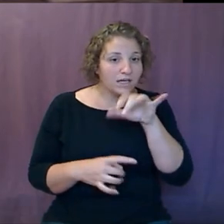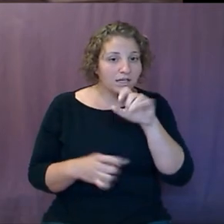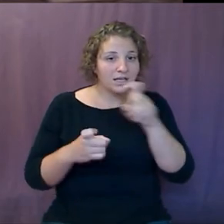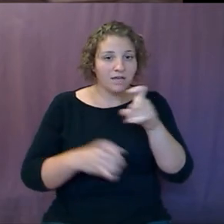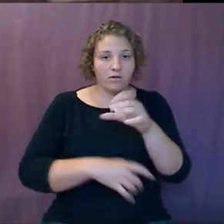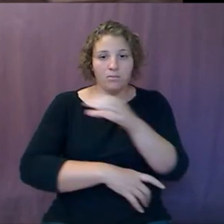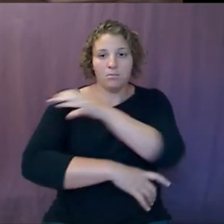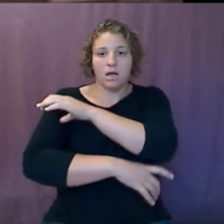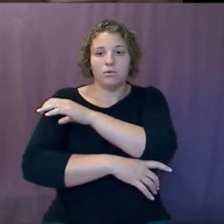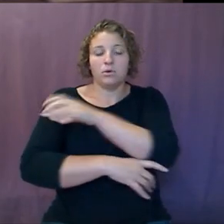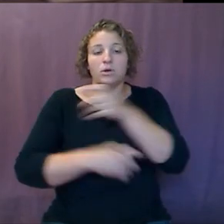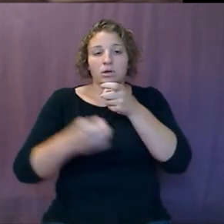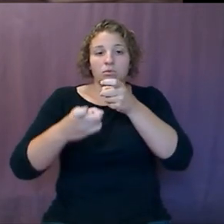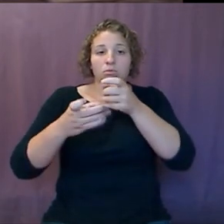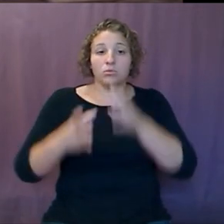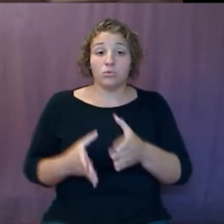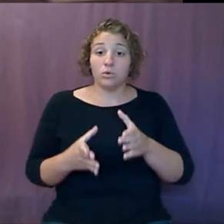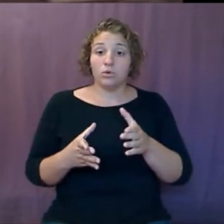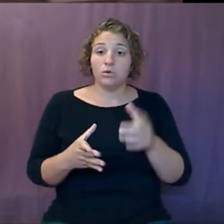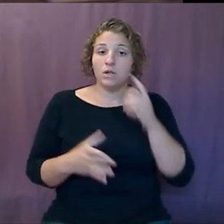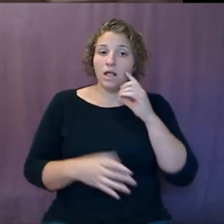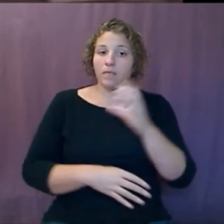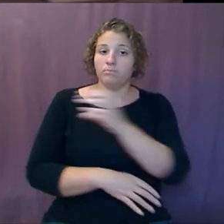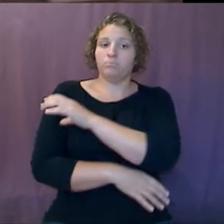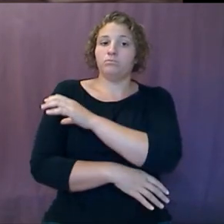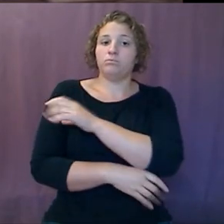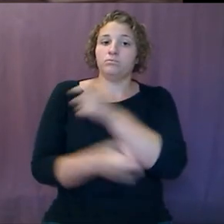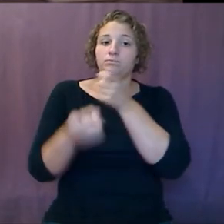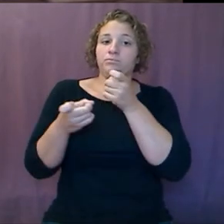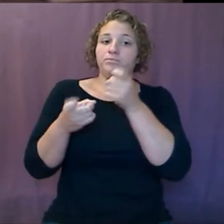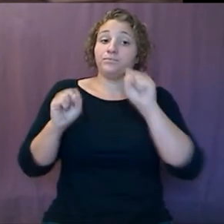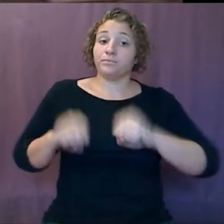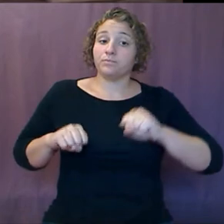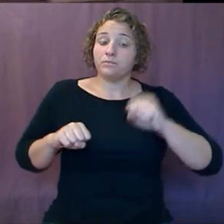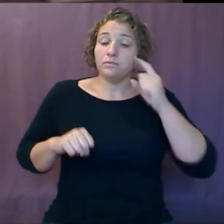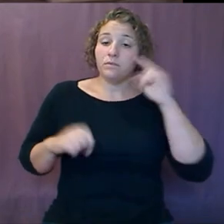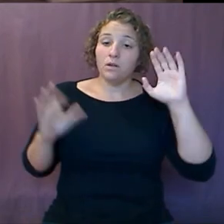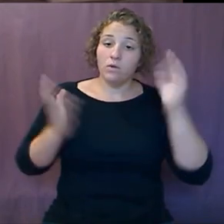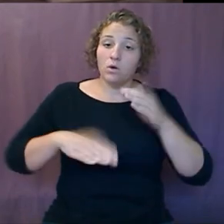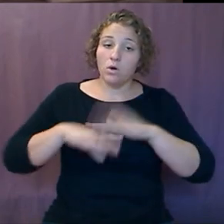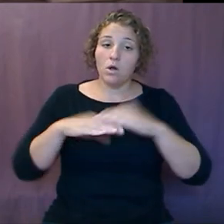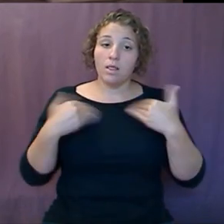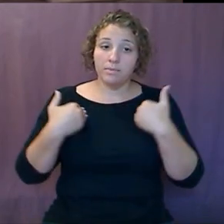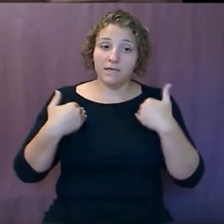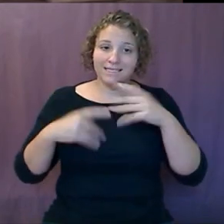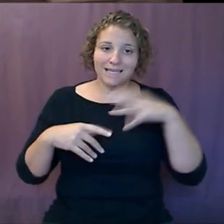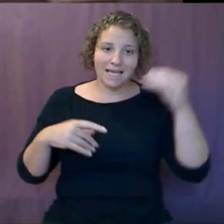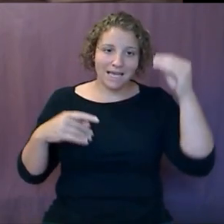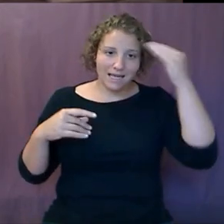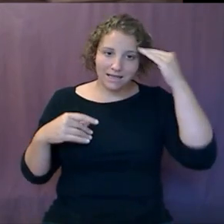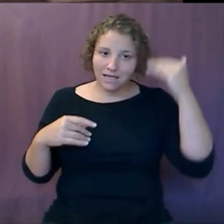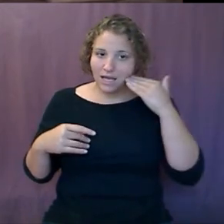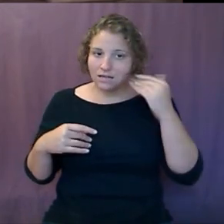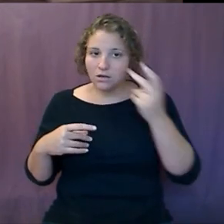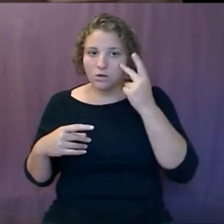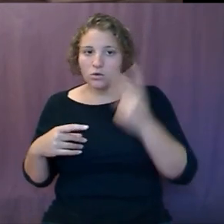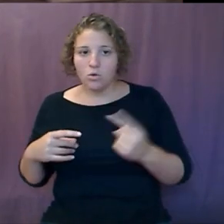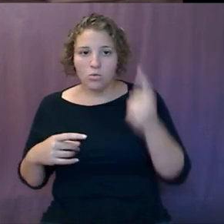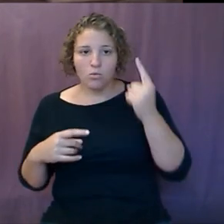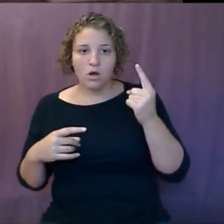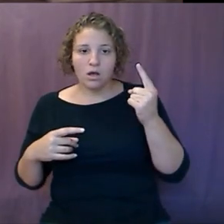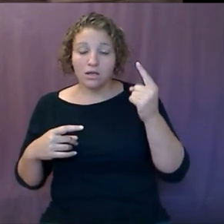his seat or throne and his great authority and focusing in on this beast and these heads I saw one of his heads as it